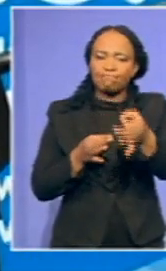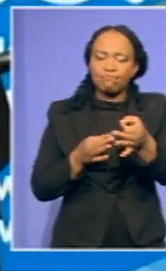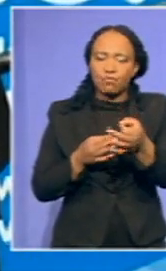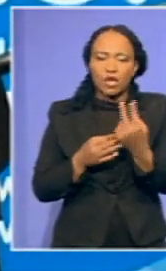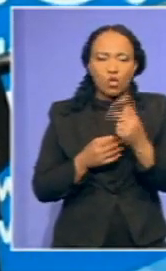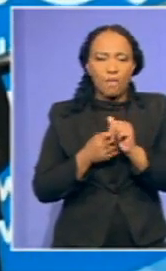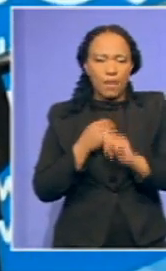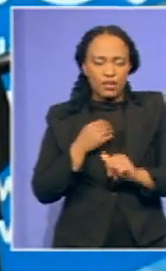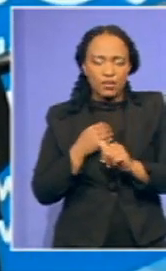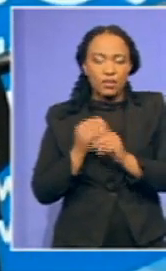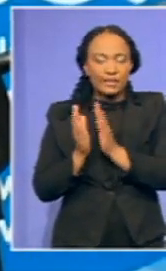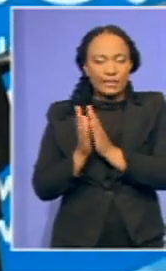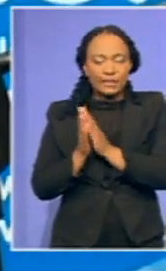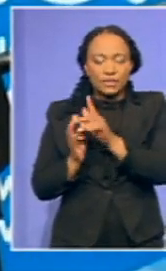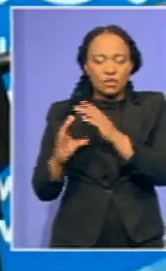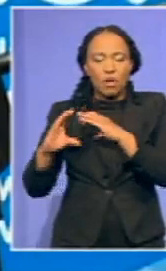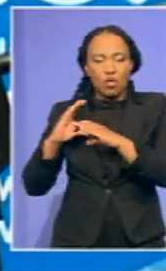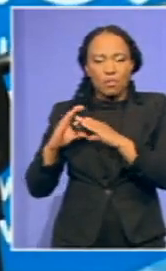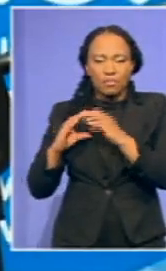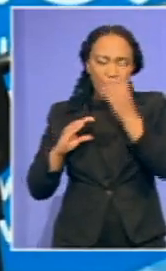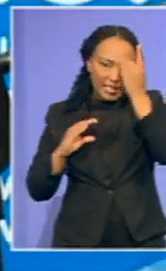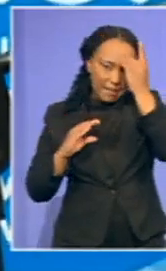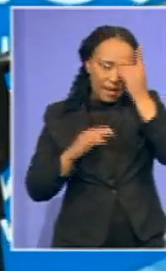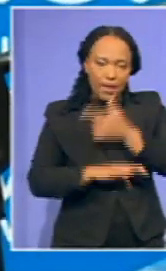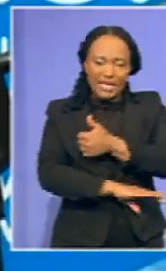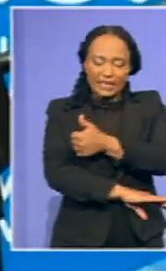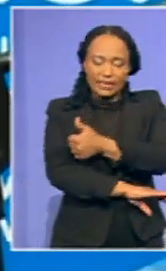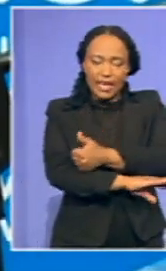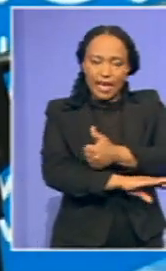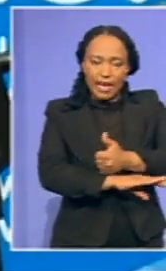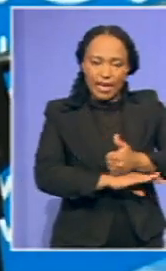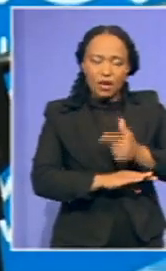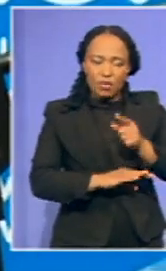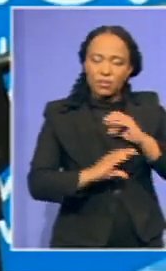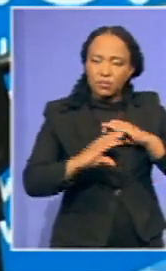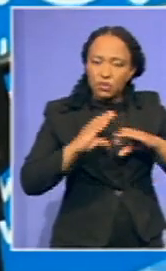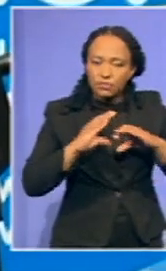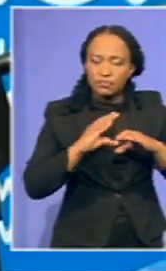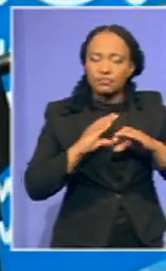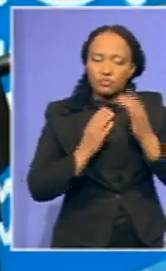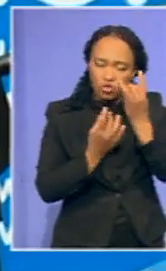can assist us in communicating to eThekwini stakeholders that we do intend